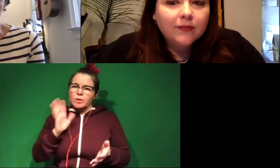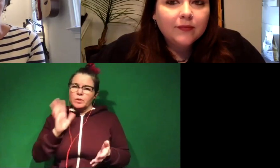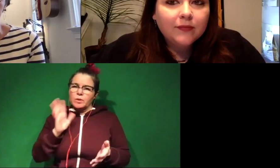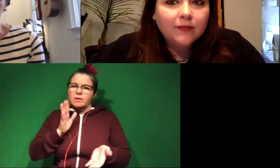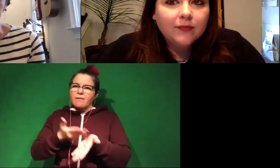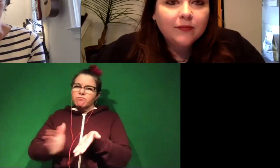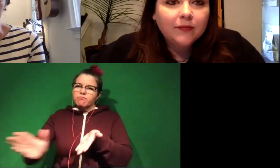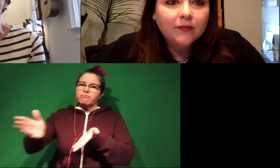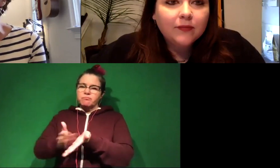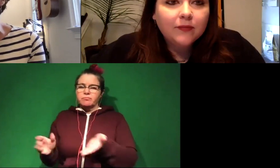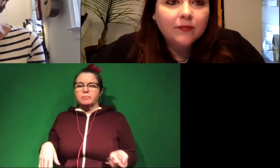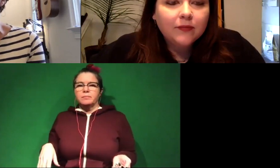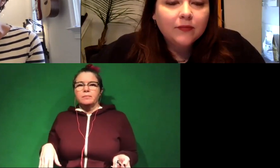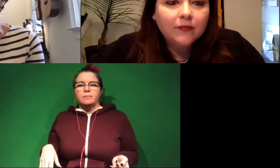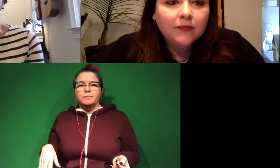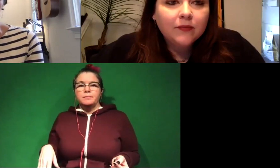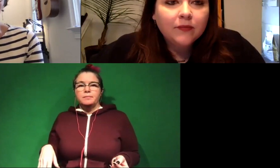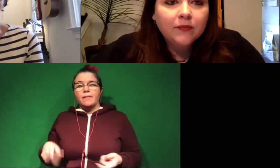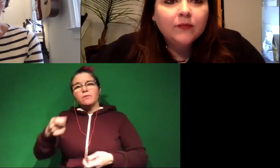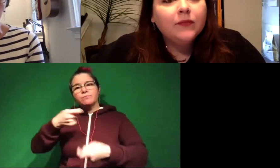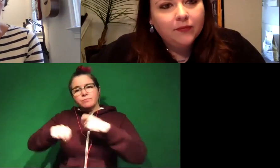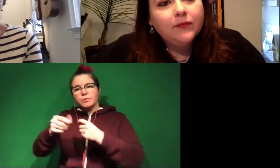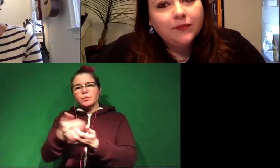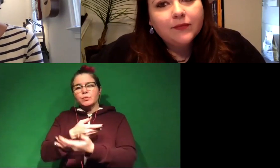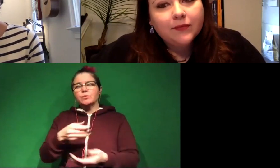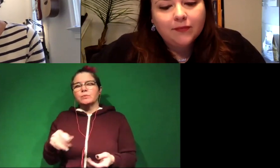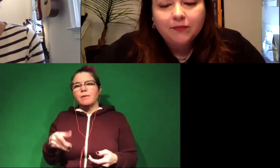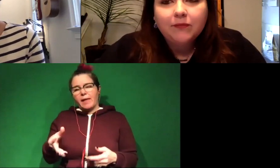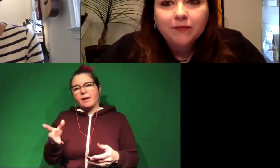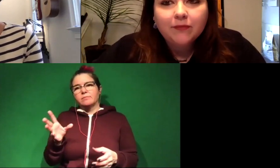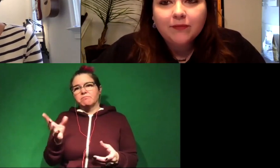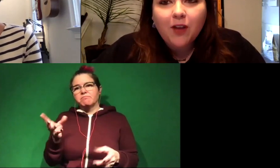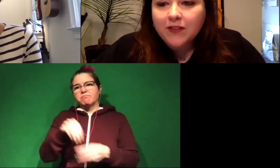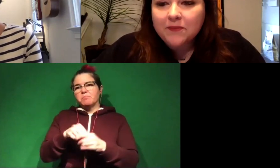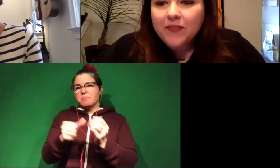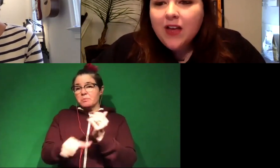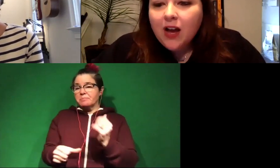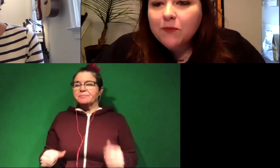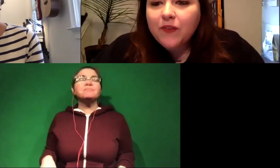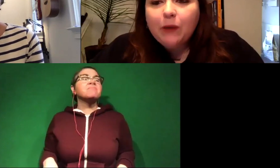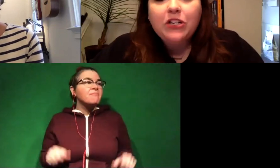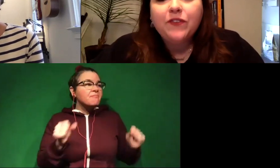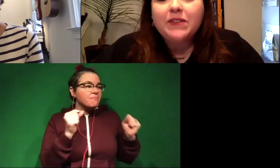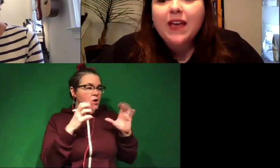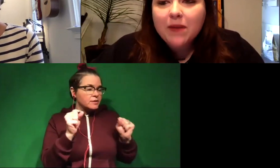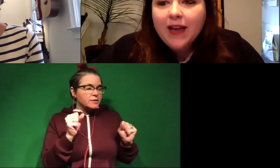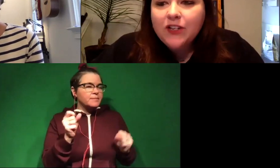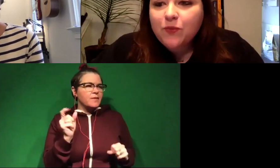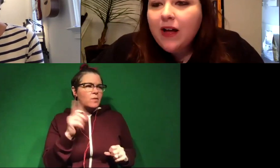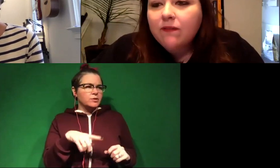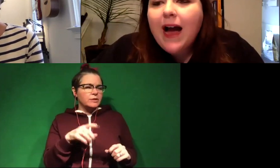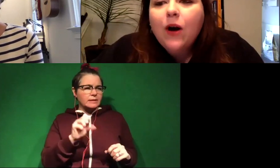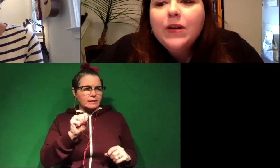off and replaced with new ones, and that ends up in your poop. Awesome. So we've got a question from Sammy,